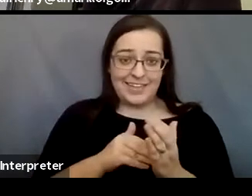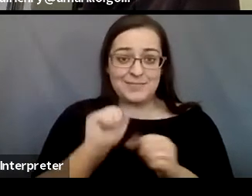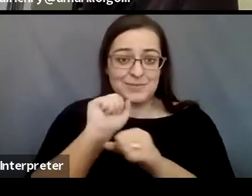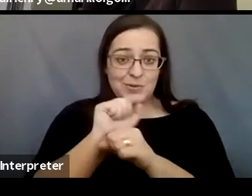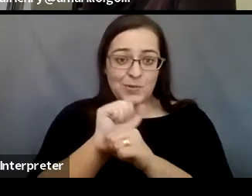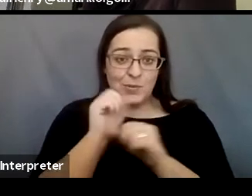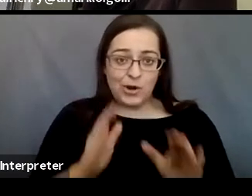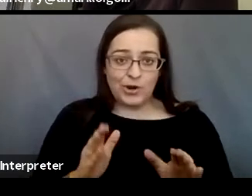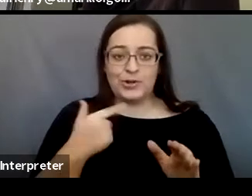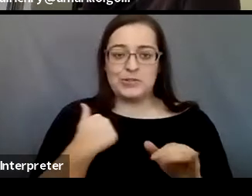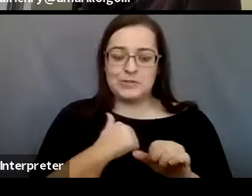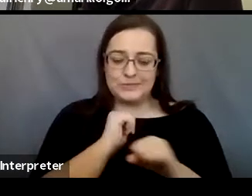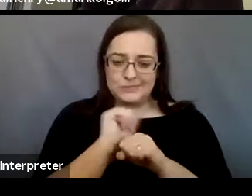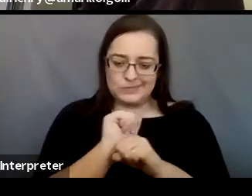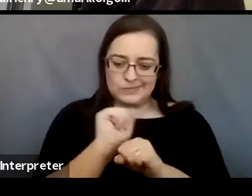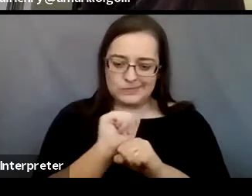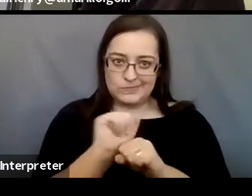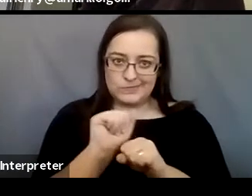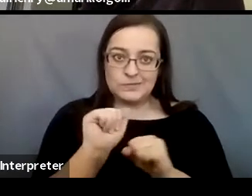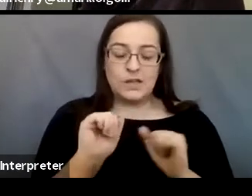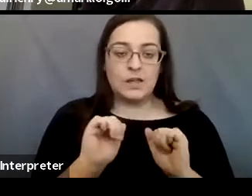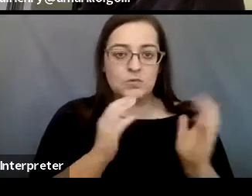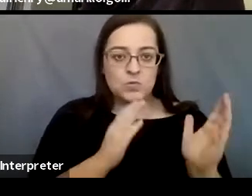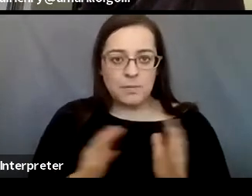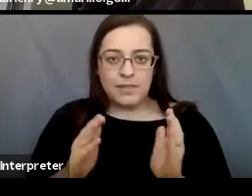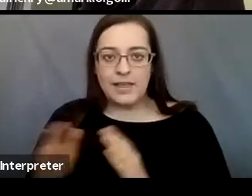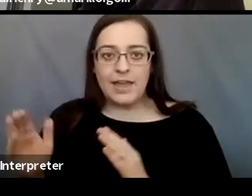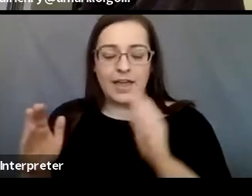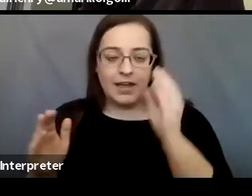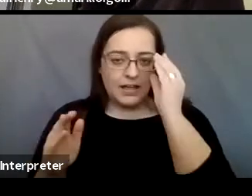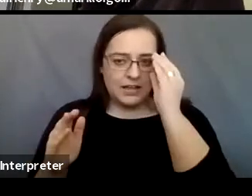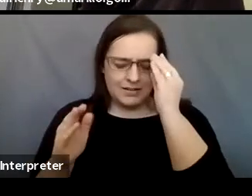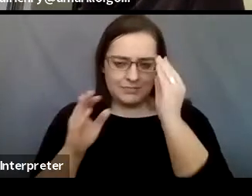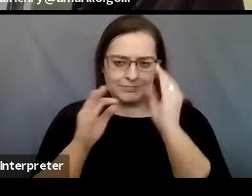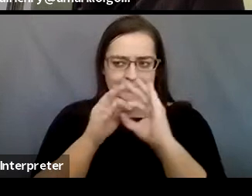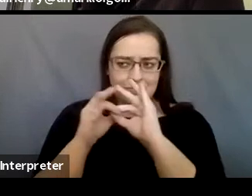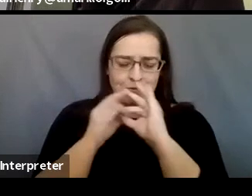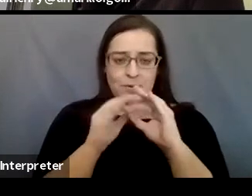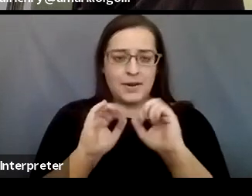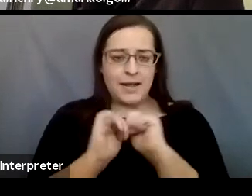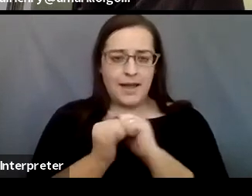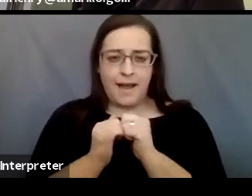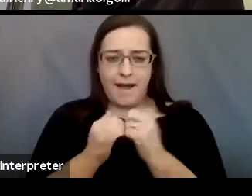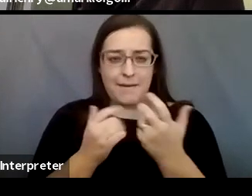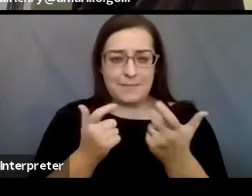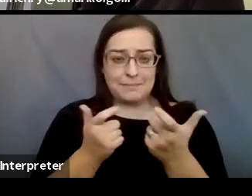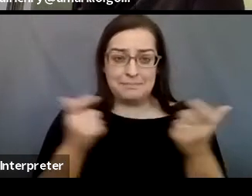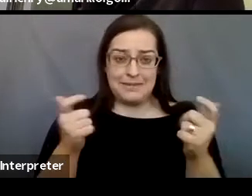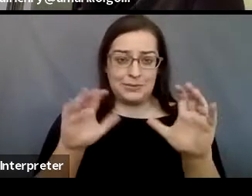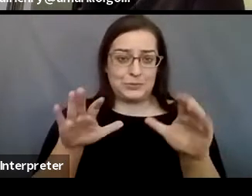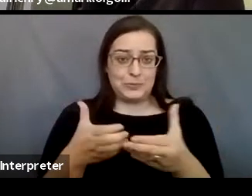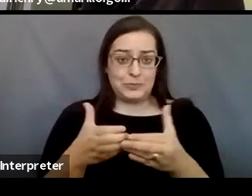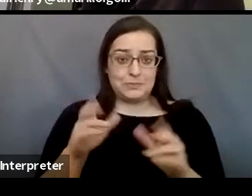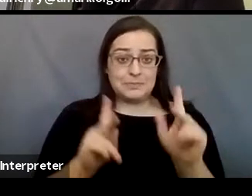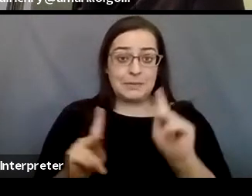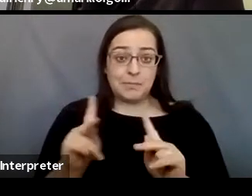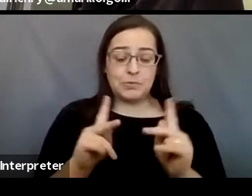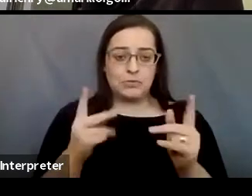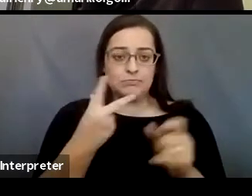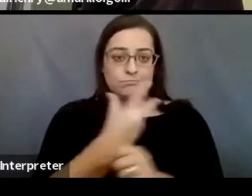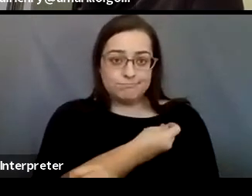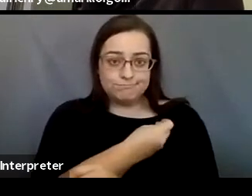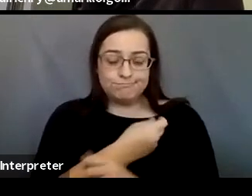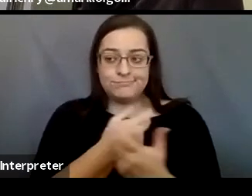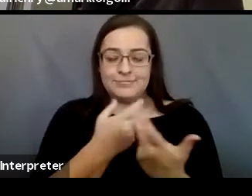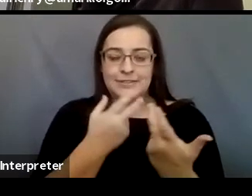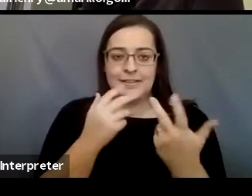been working diligently to plan and coordinate how we're going to vaccinate that large number of individuals based on